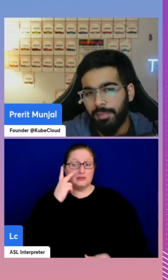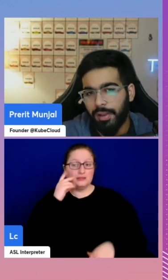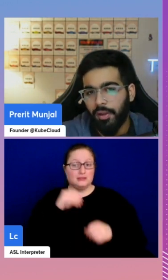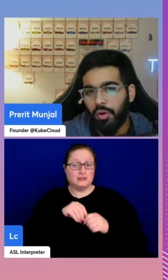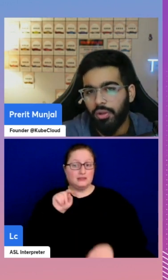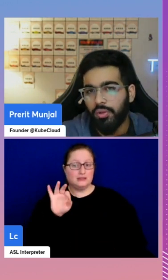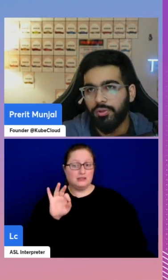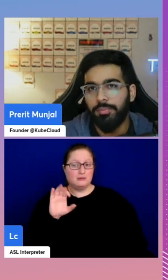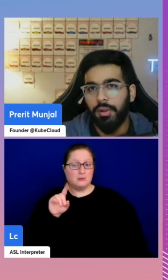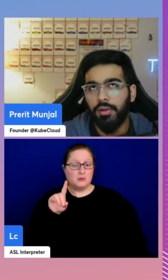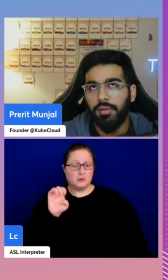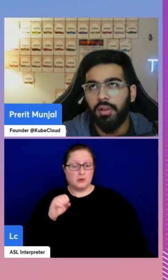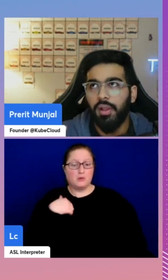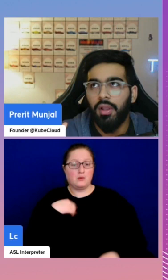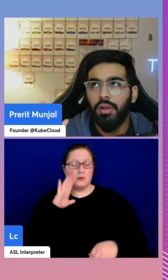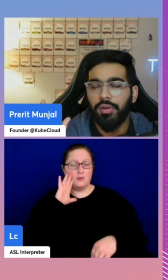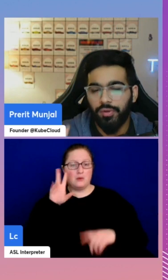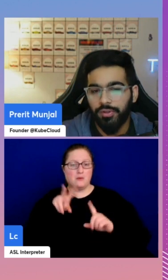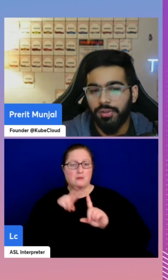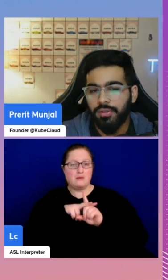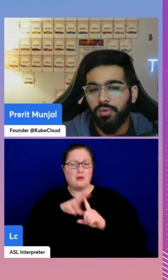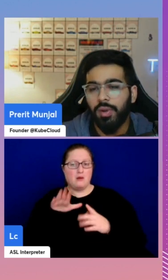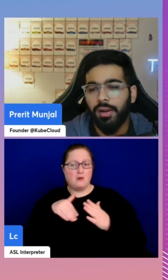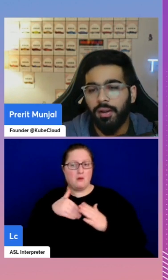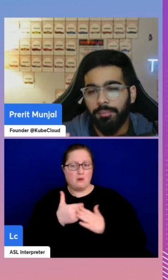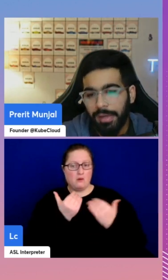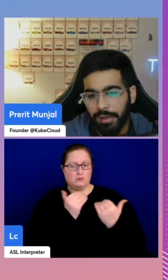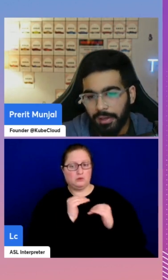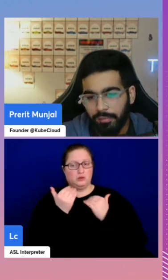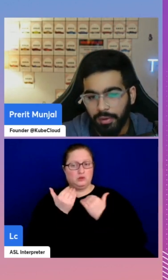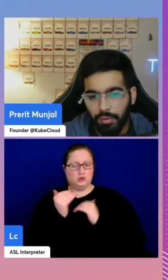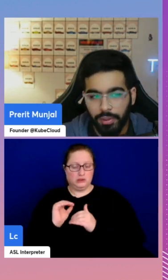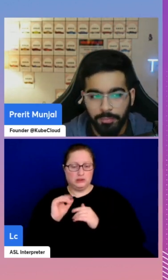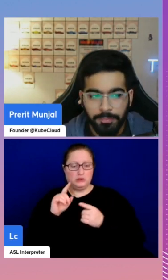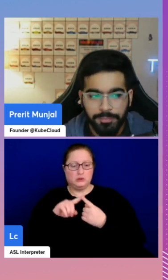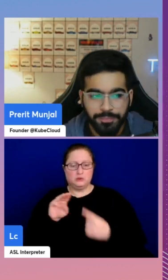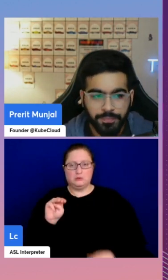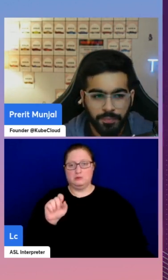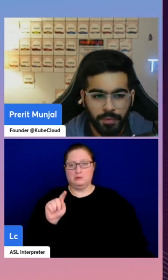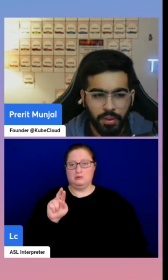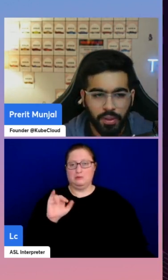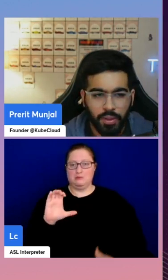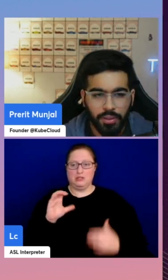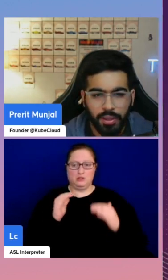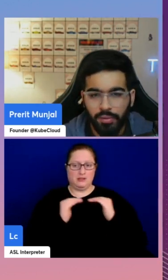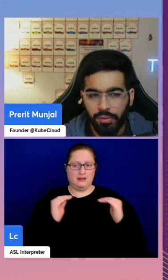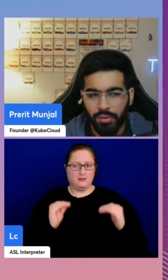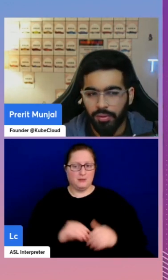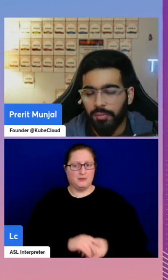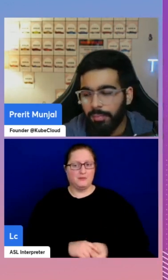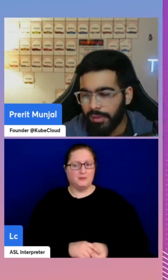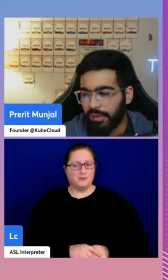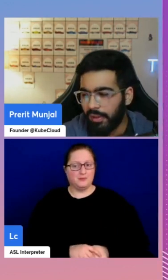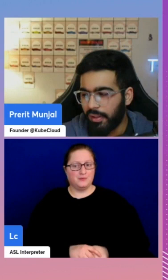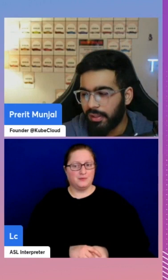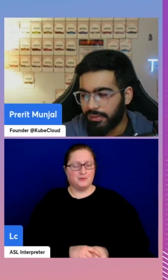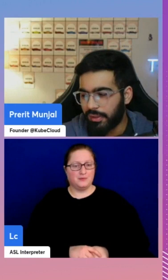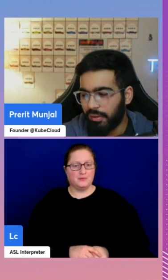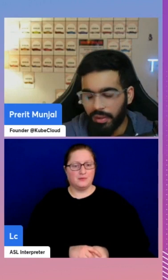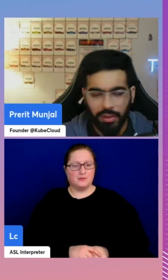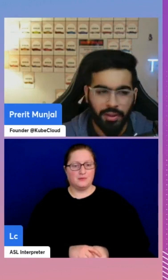code, we apply all those restrictions to a metric level. Okay, now